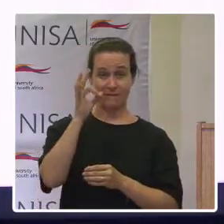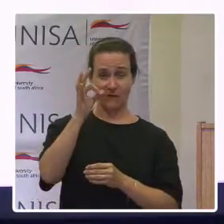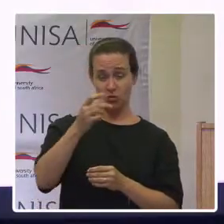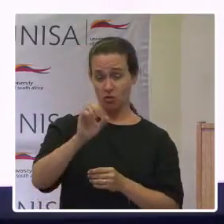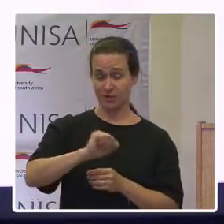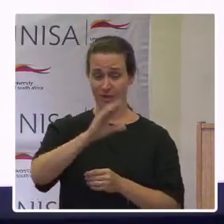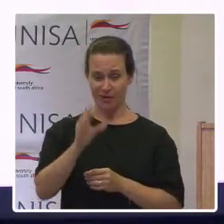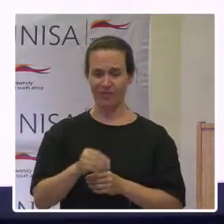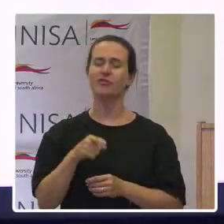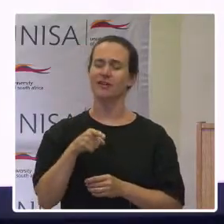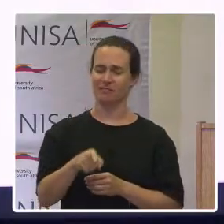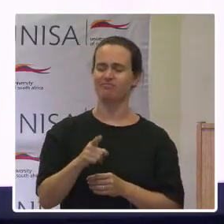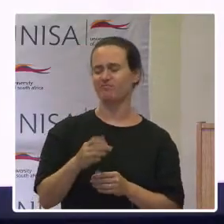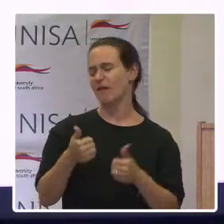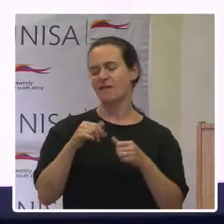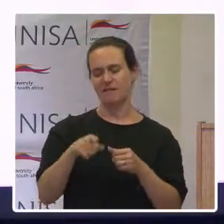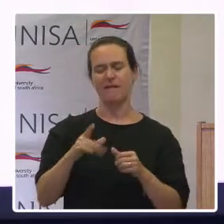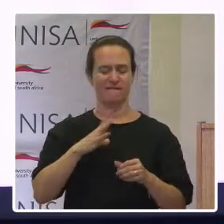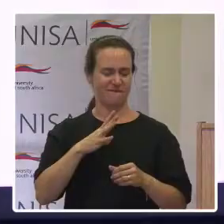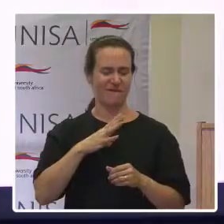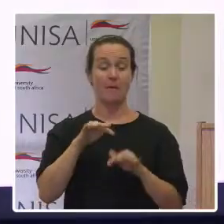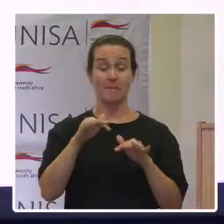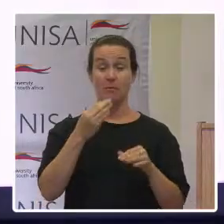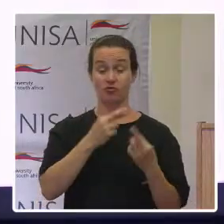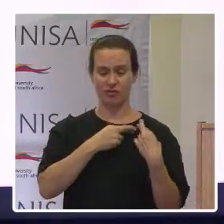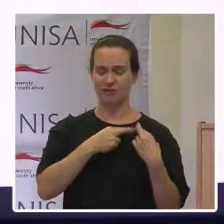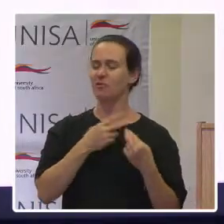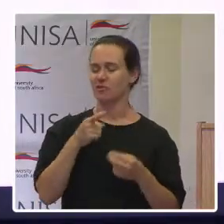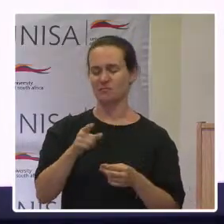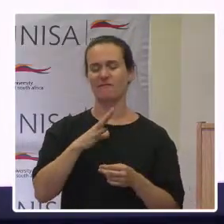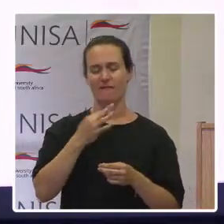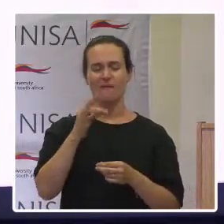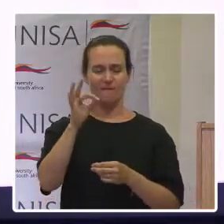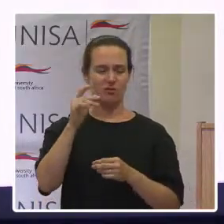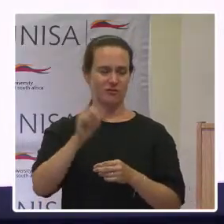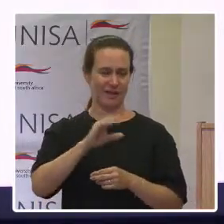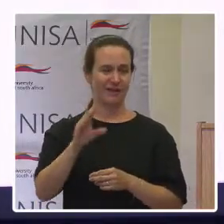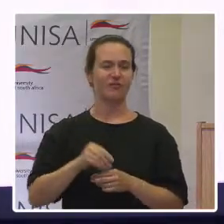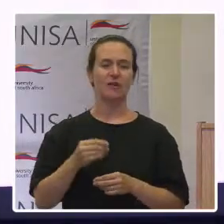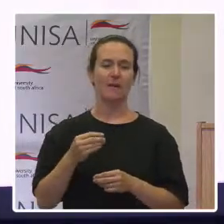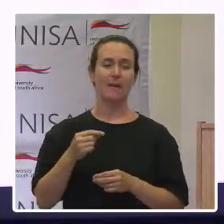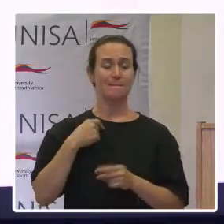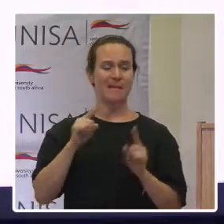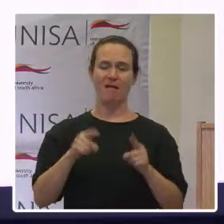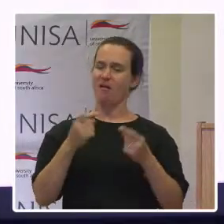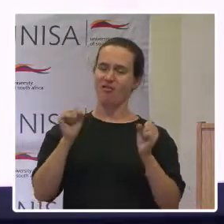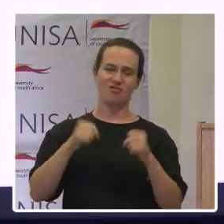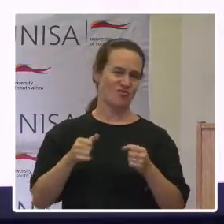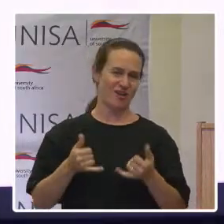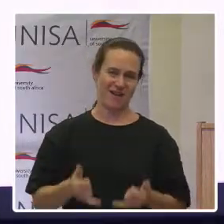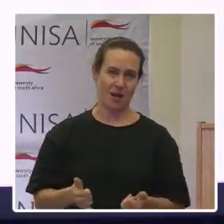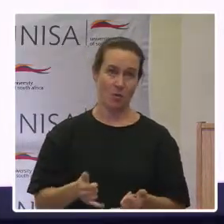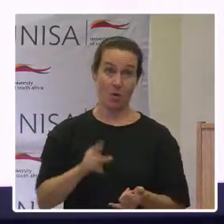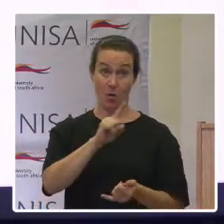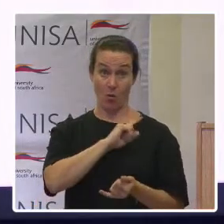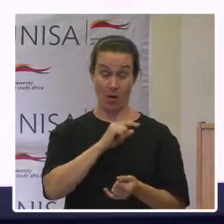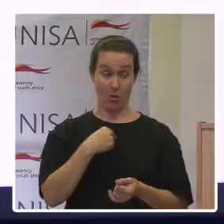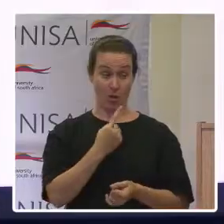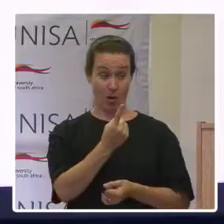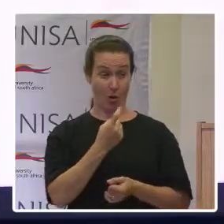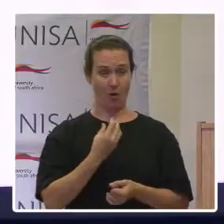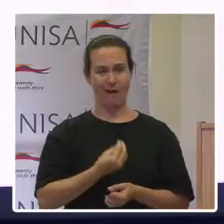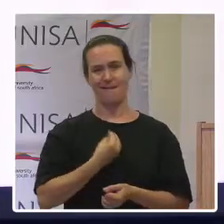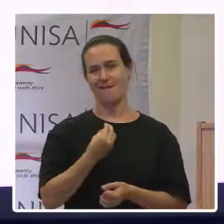country is in good hands. I cannot agree with that person more, because we are going to call upon the